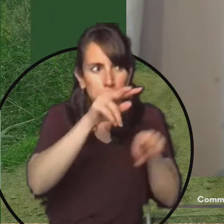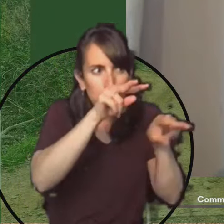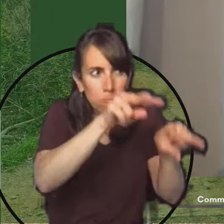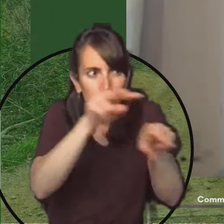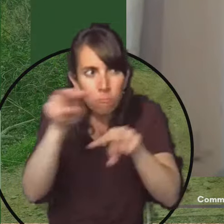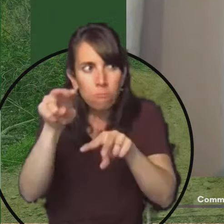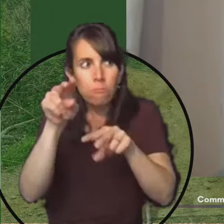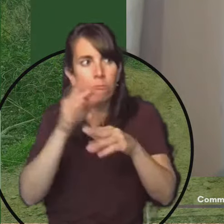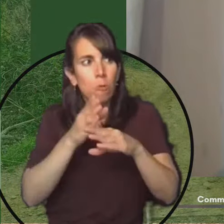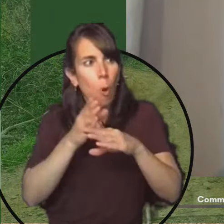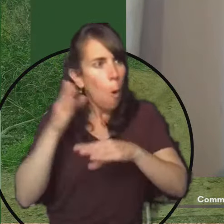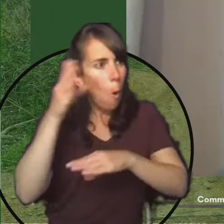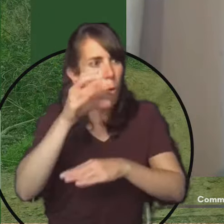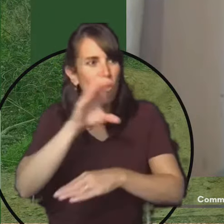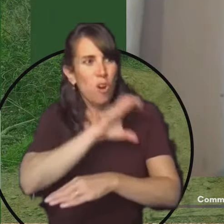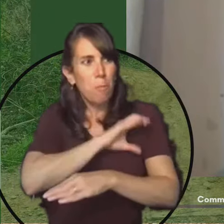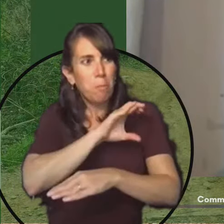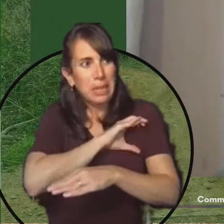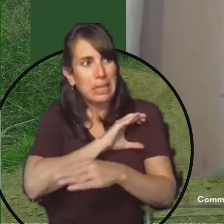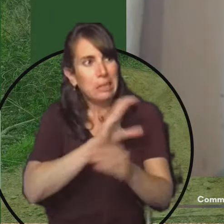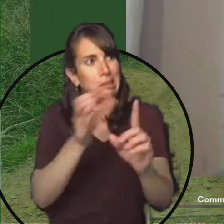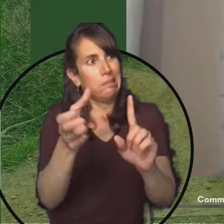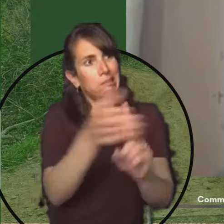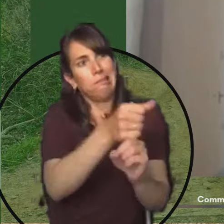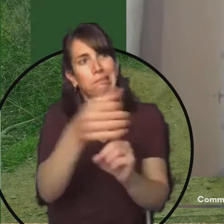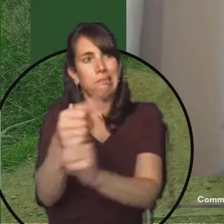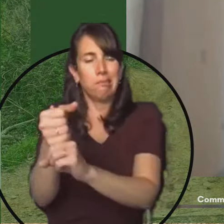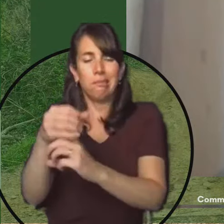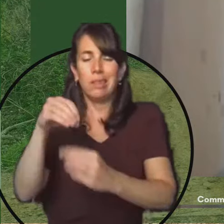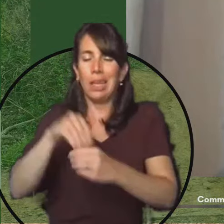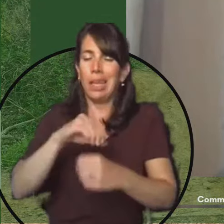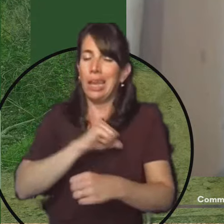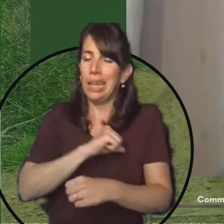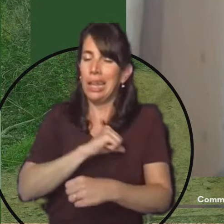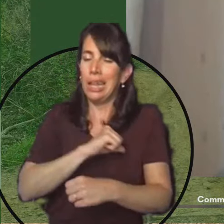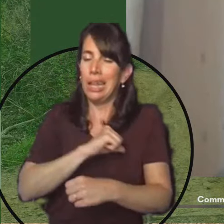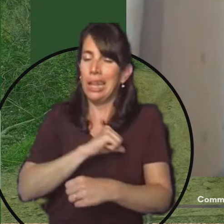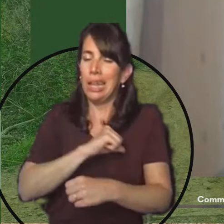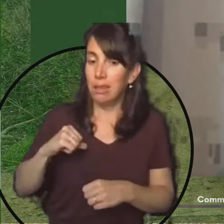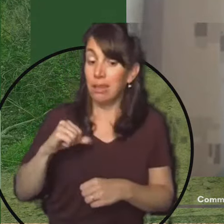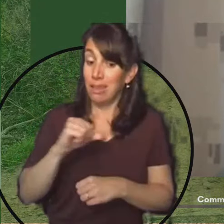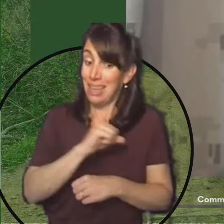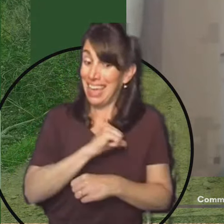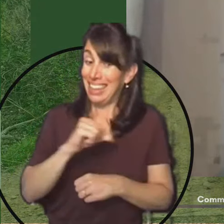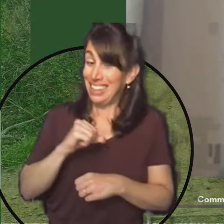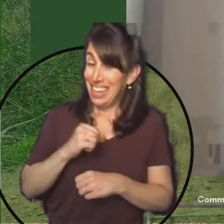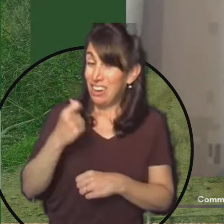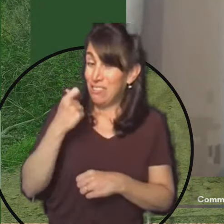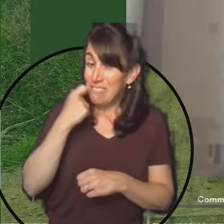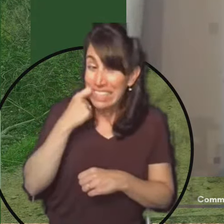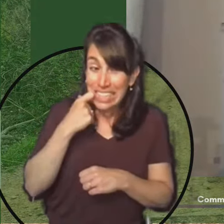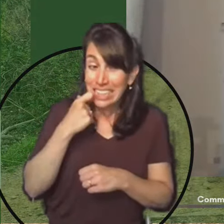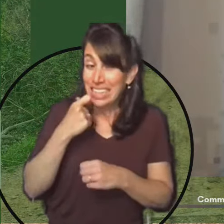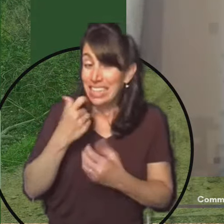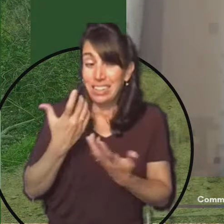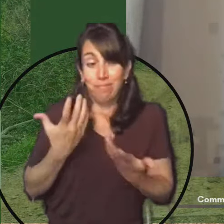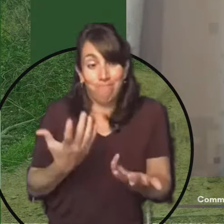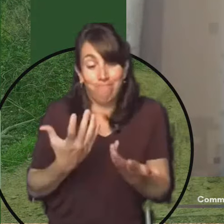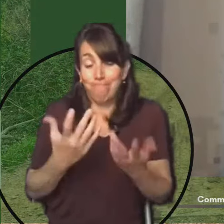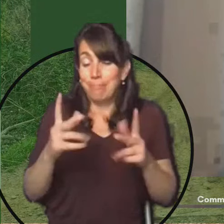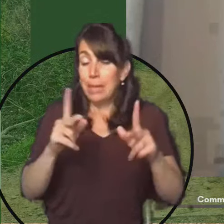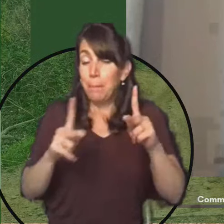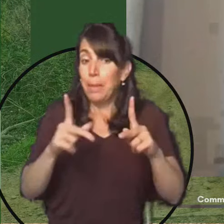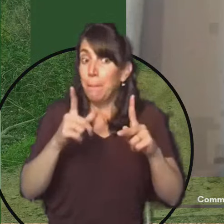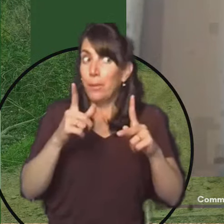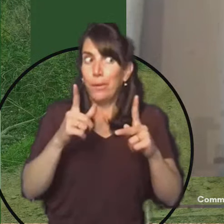Atlanta. As Atlanta continued to gentrify, working class and poor folks were pushed out of Atlanta and continue to be pushed out of Atlanta.